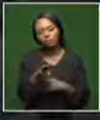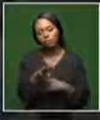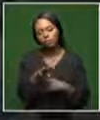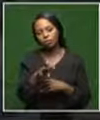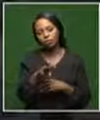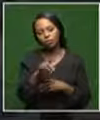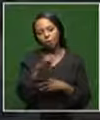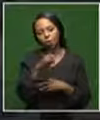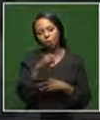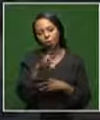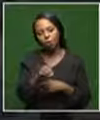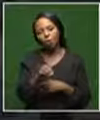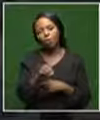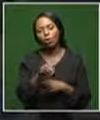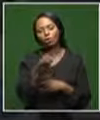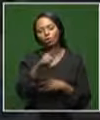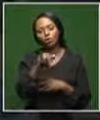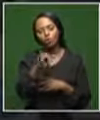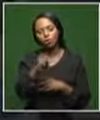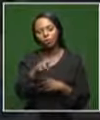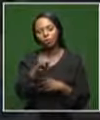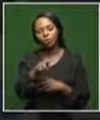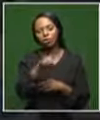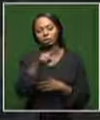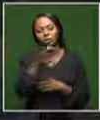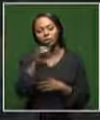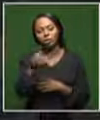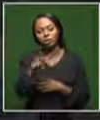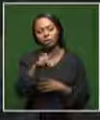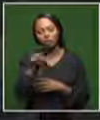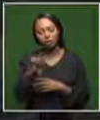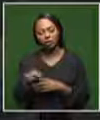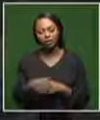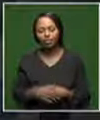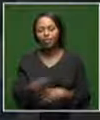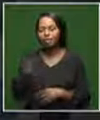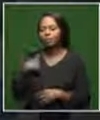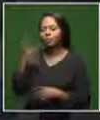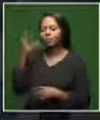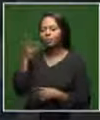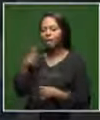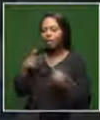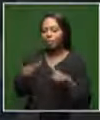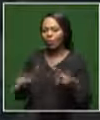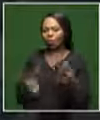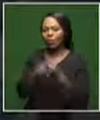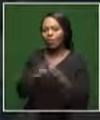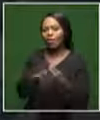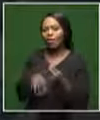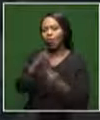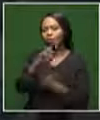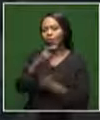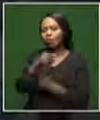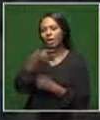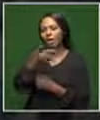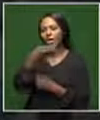www.onkesolutions.co.za. All right, let's talk about the list of the languages that are available on this app. I believe you've also included Swahili, Arabic, and